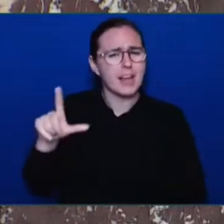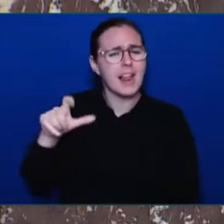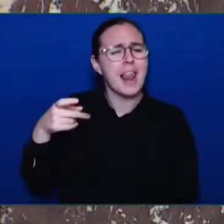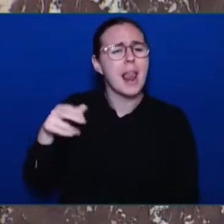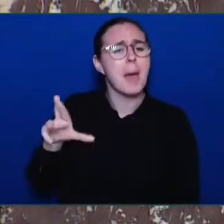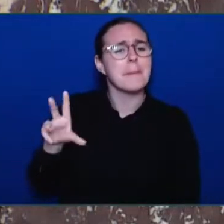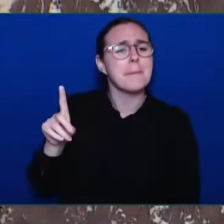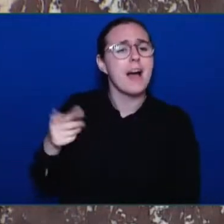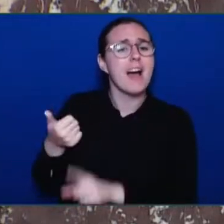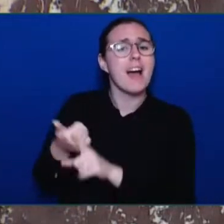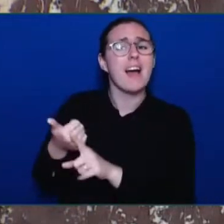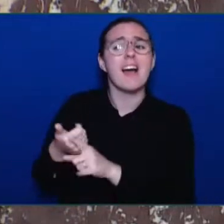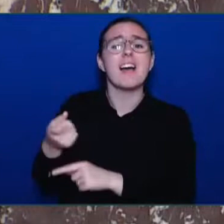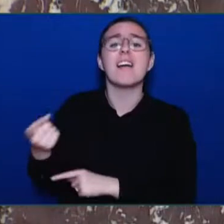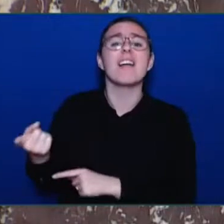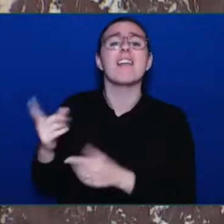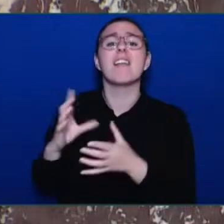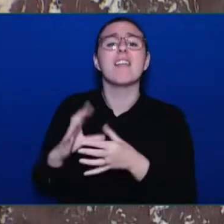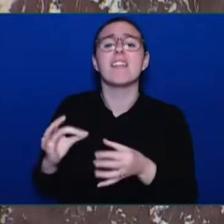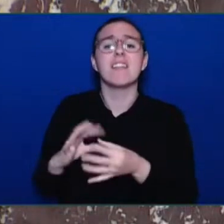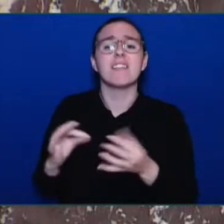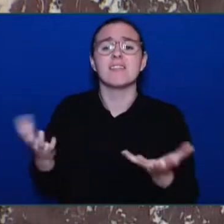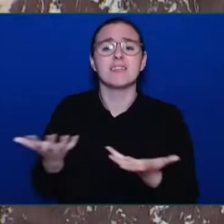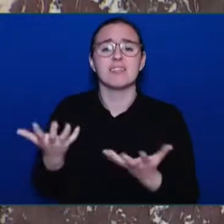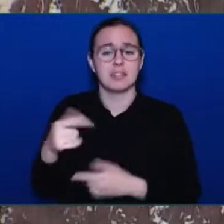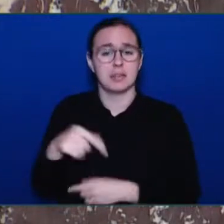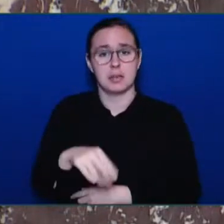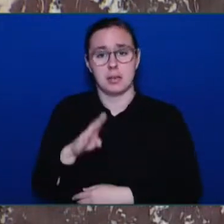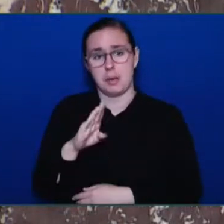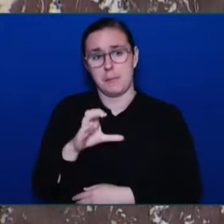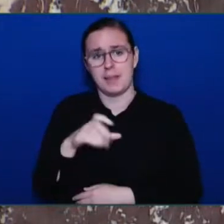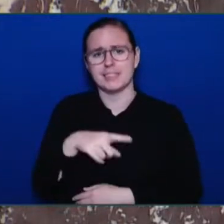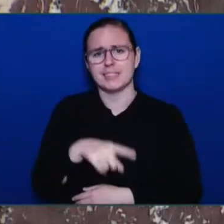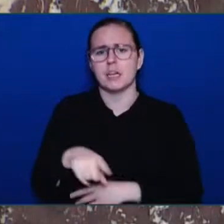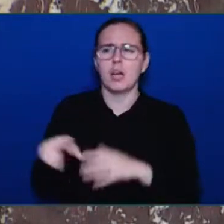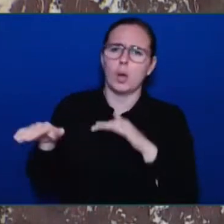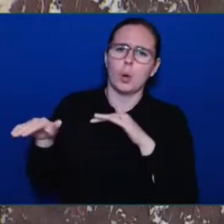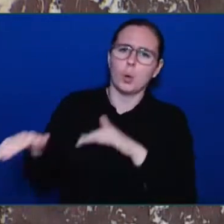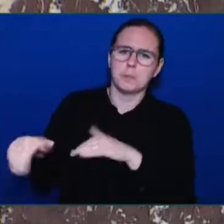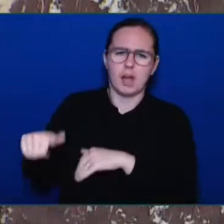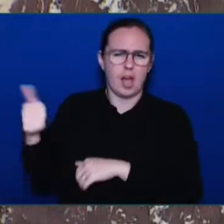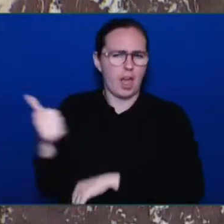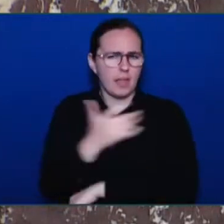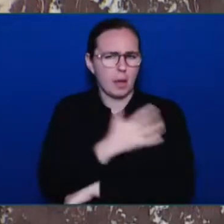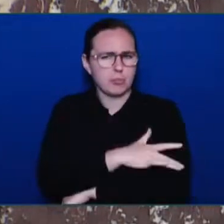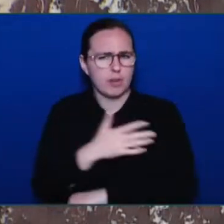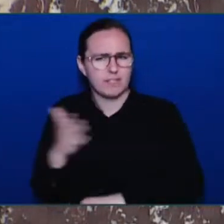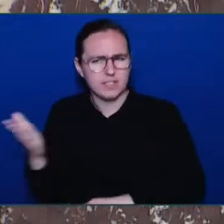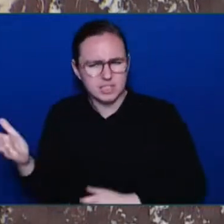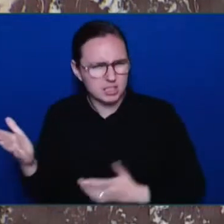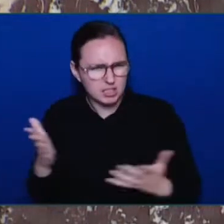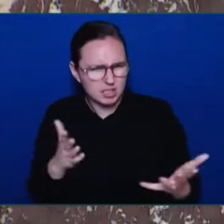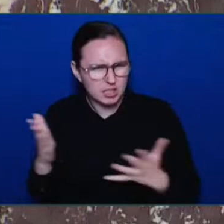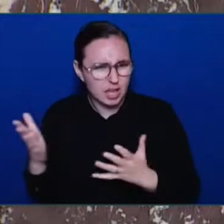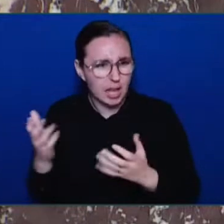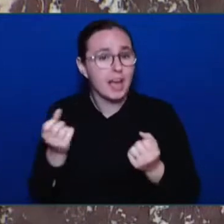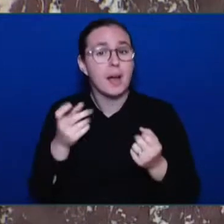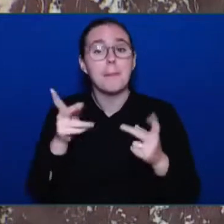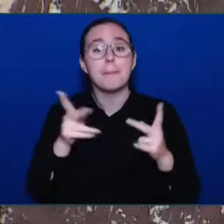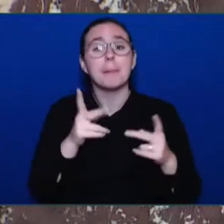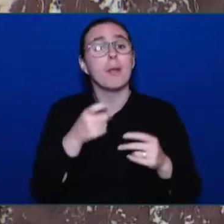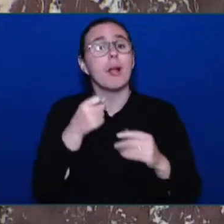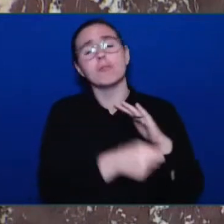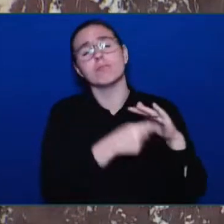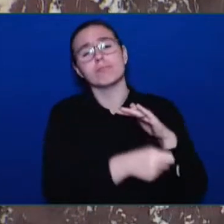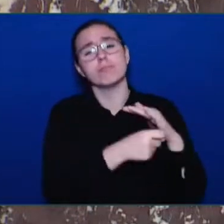a 40% decrease in the number of people in jail in BC because of this government's policy not to